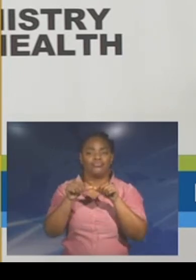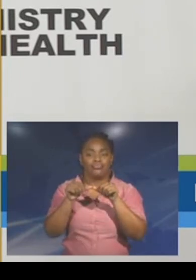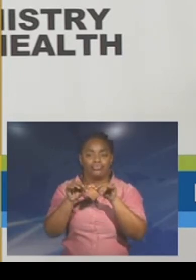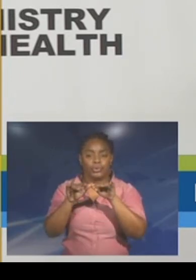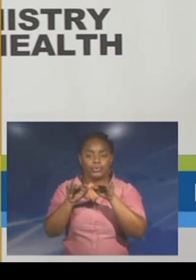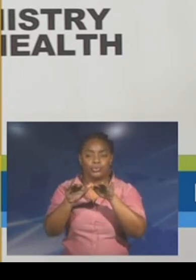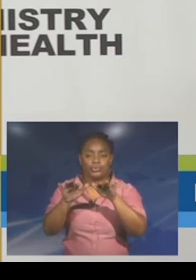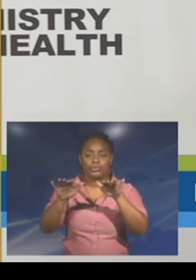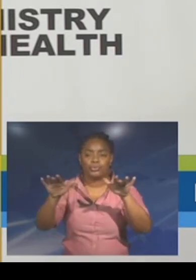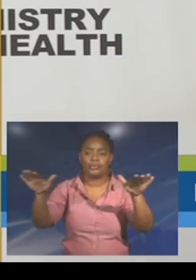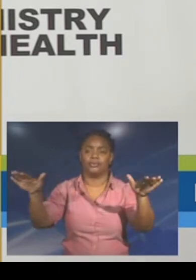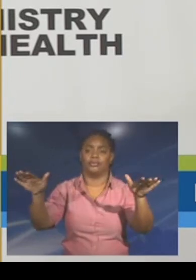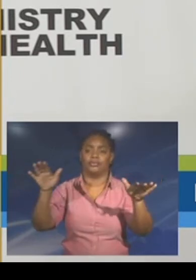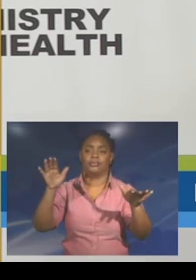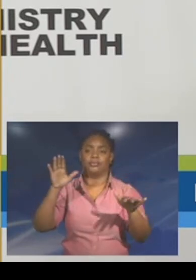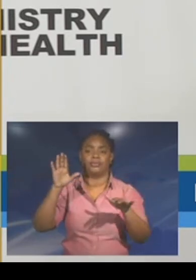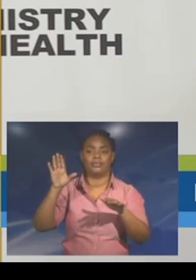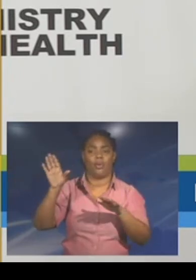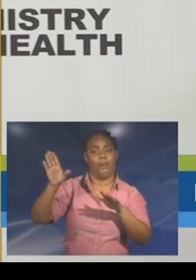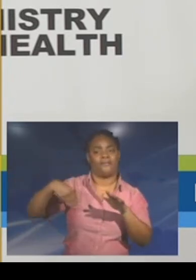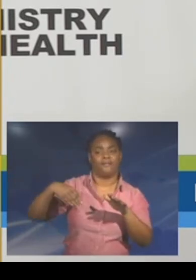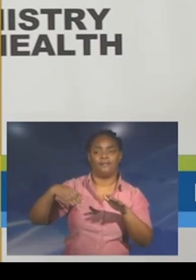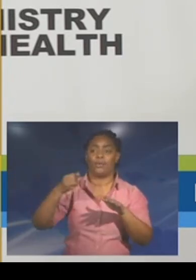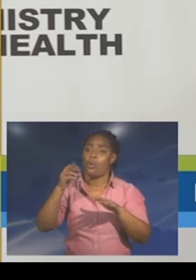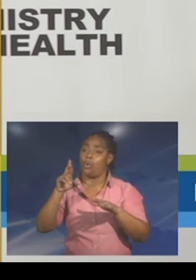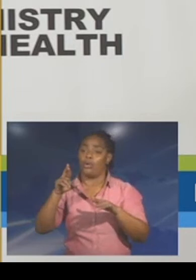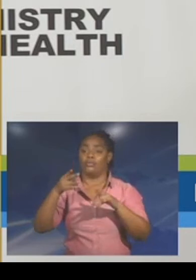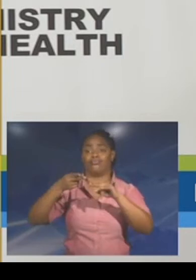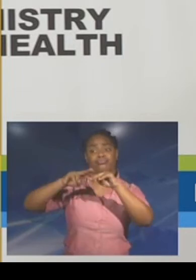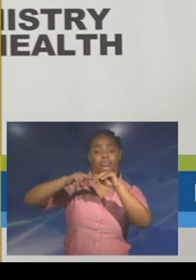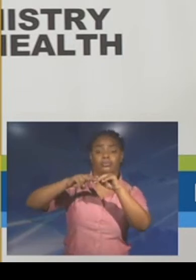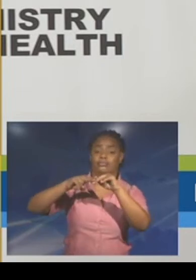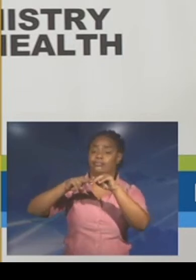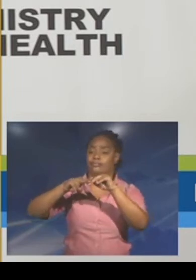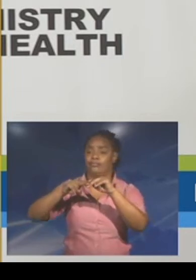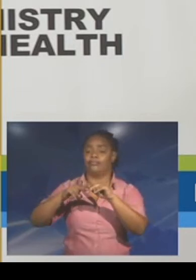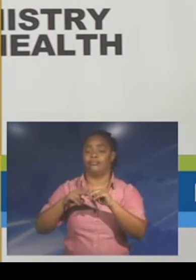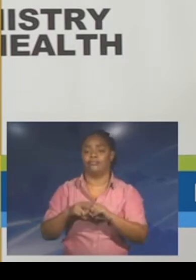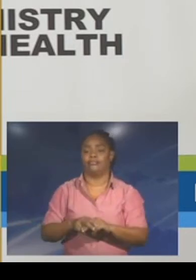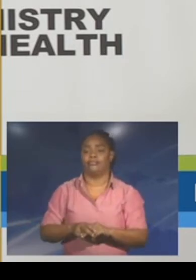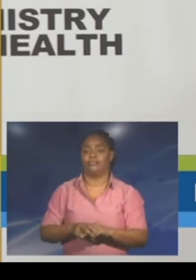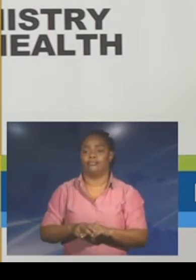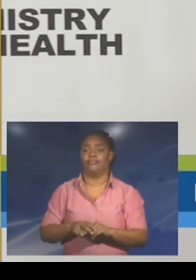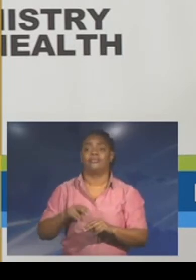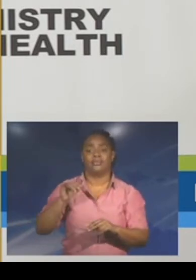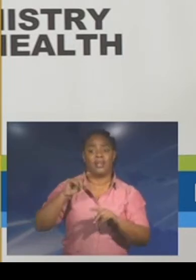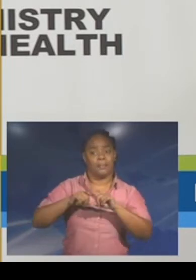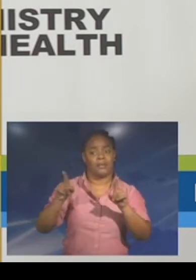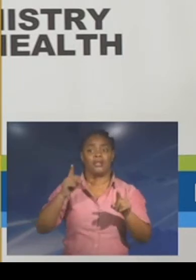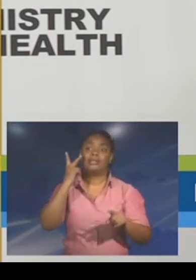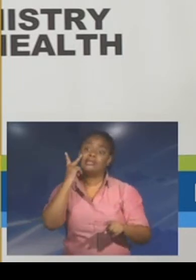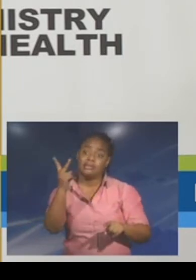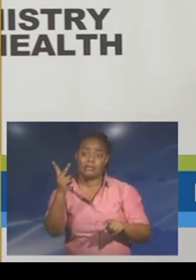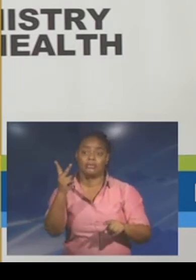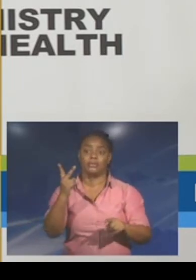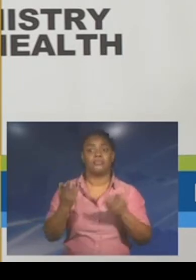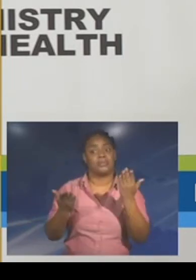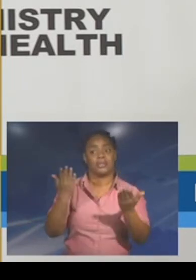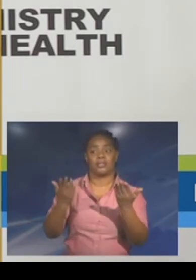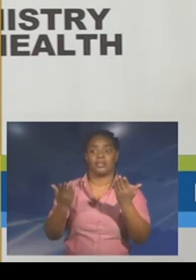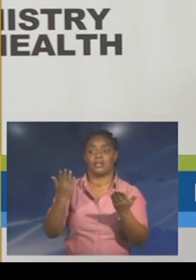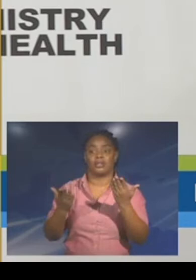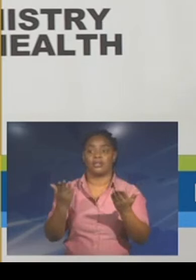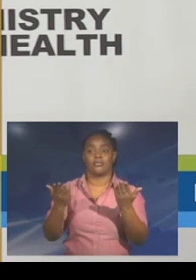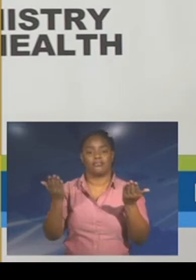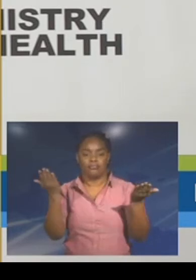decreases. That being said, that is a balance that will have to be struck, and the point that we are at right now, where we